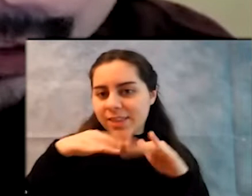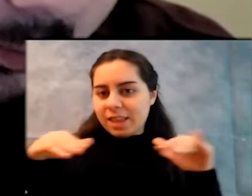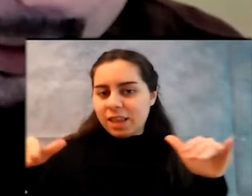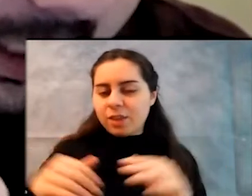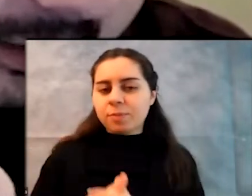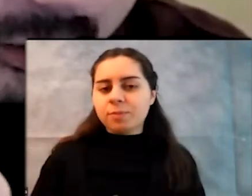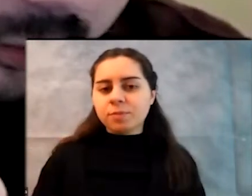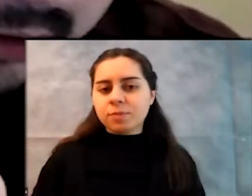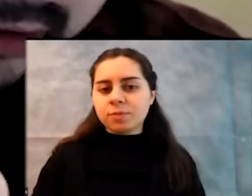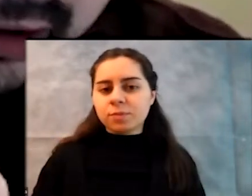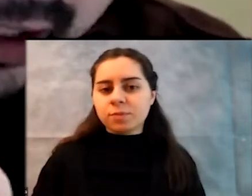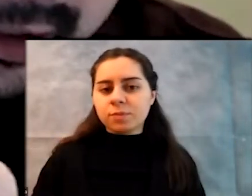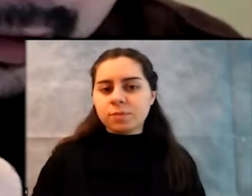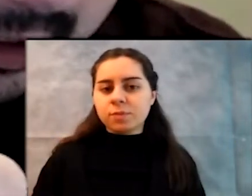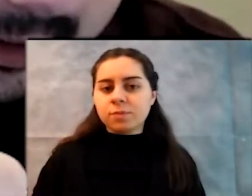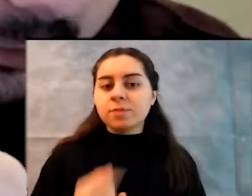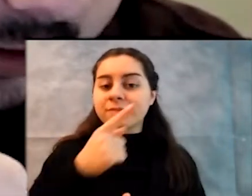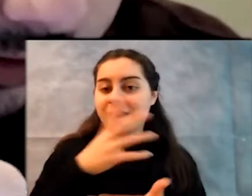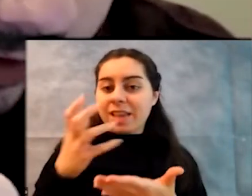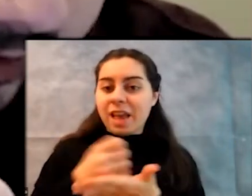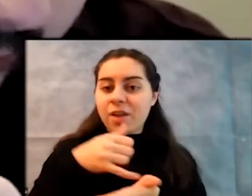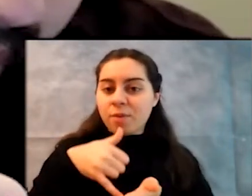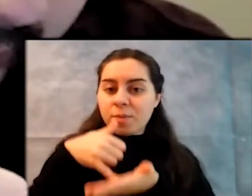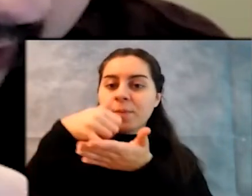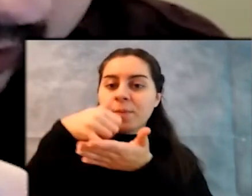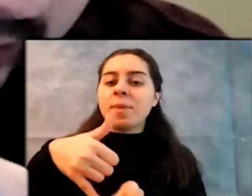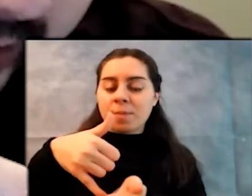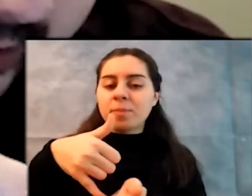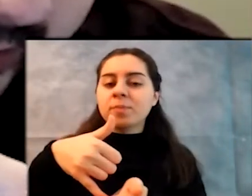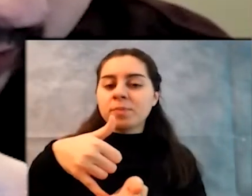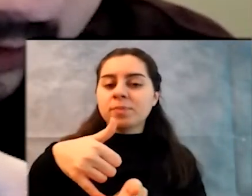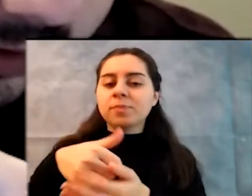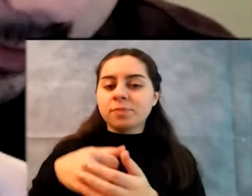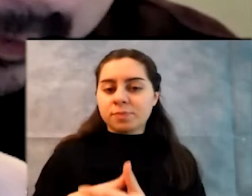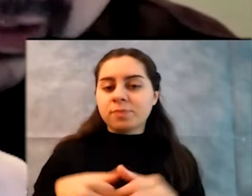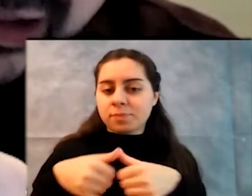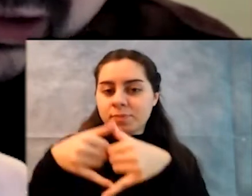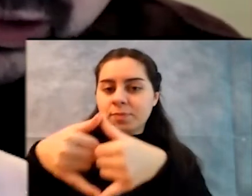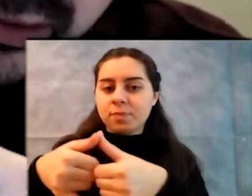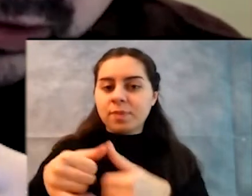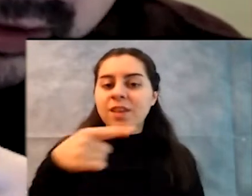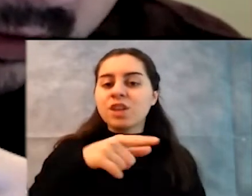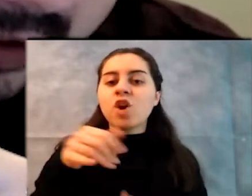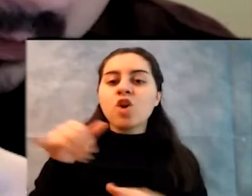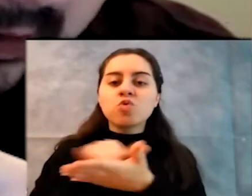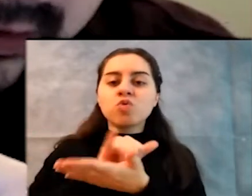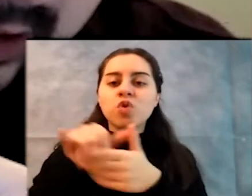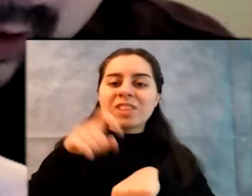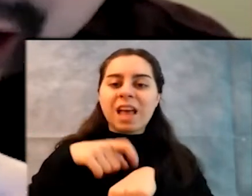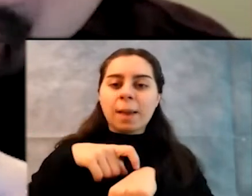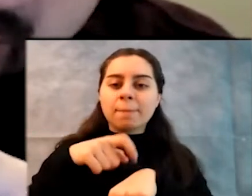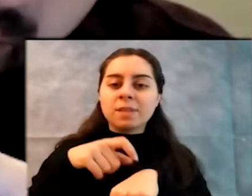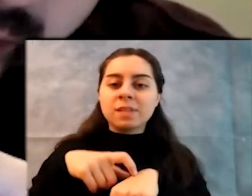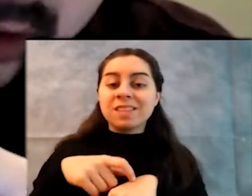Pura Belpre honor winner Anika Aldamuy Denise, Planting Stories, and New York Times bestselling illustrator Leo